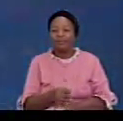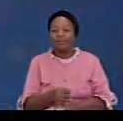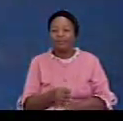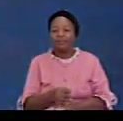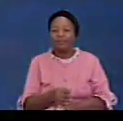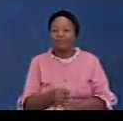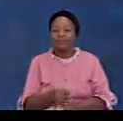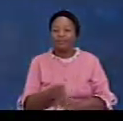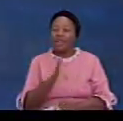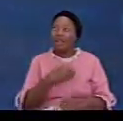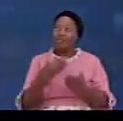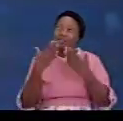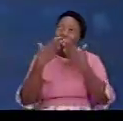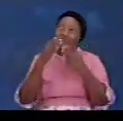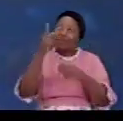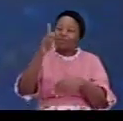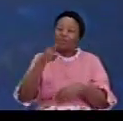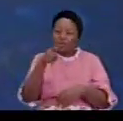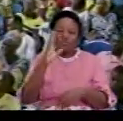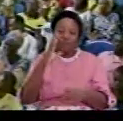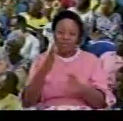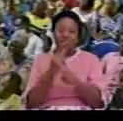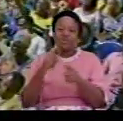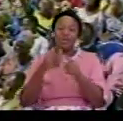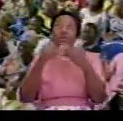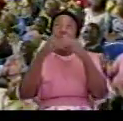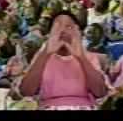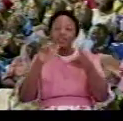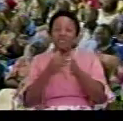And thank God, you will get to heaven.